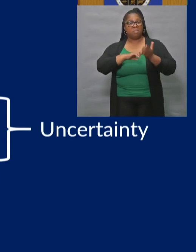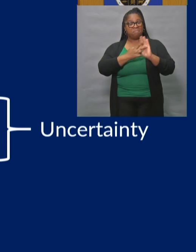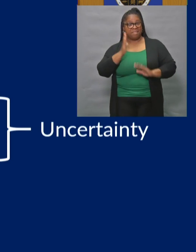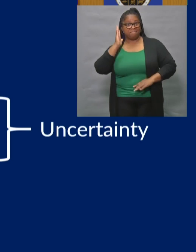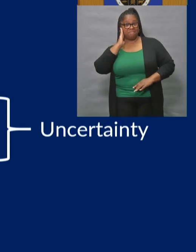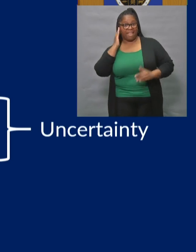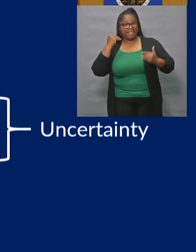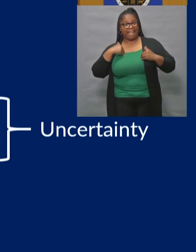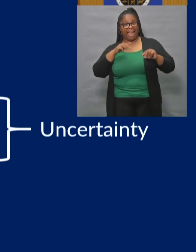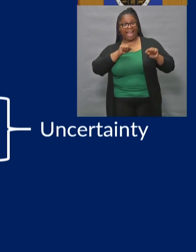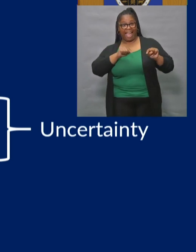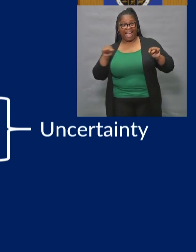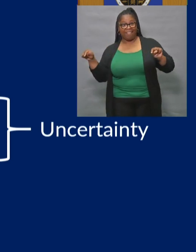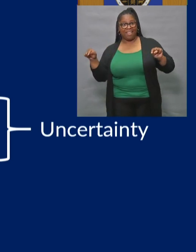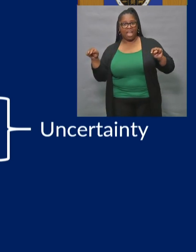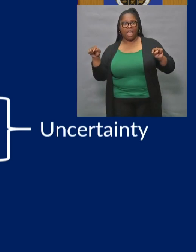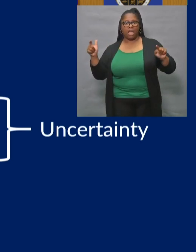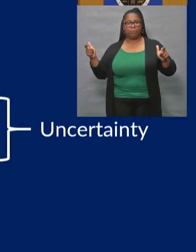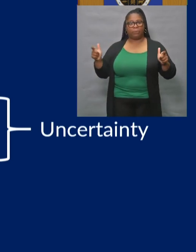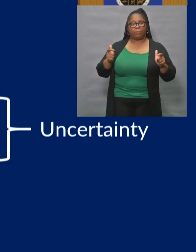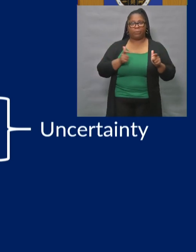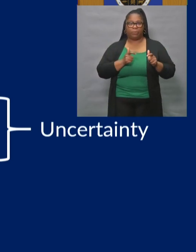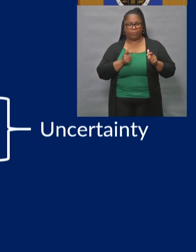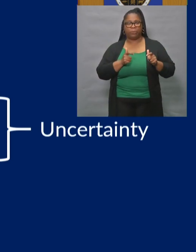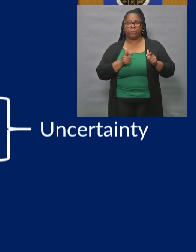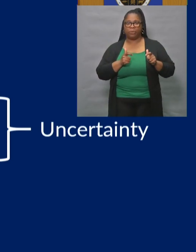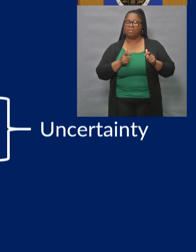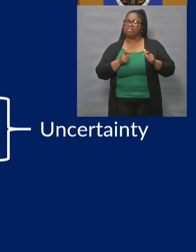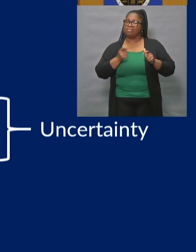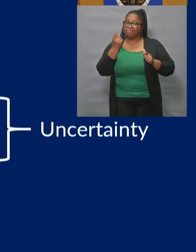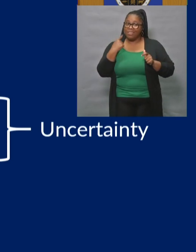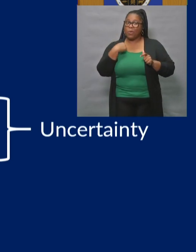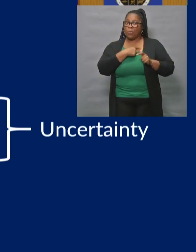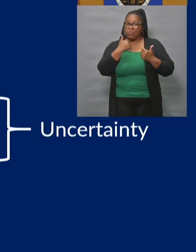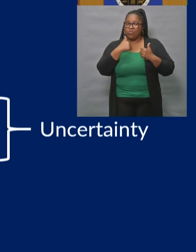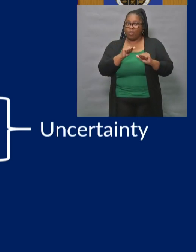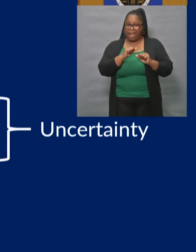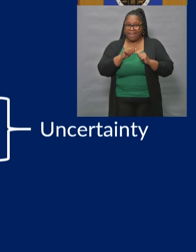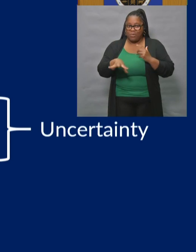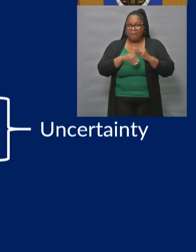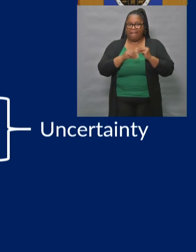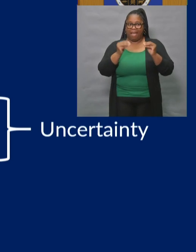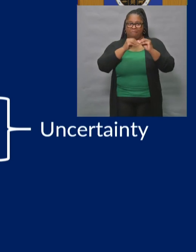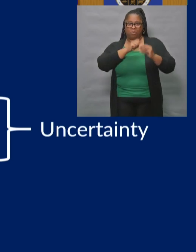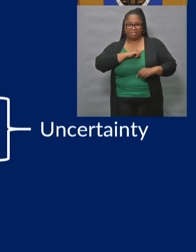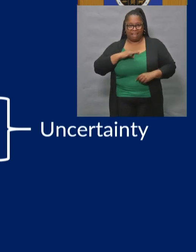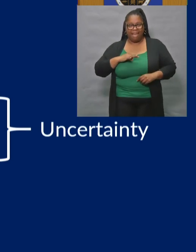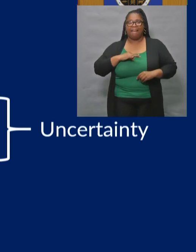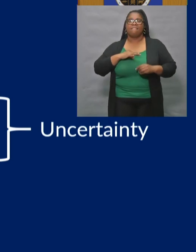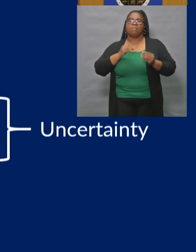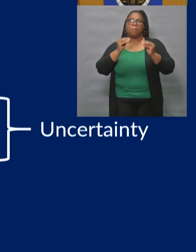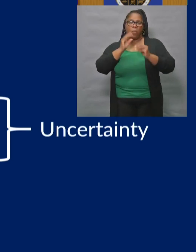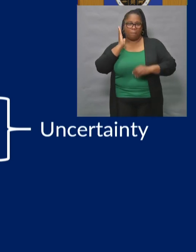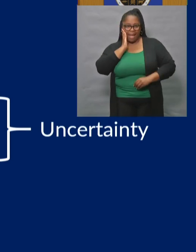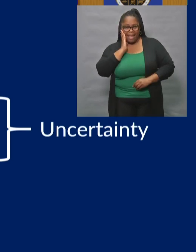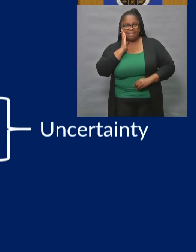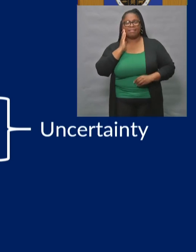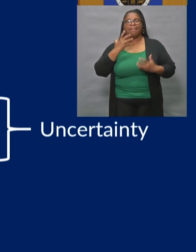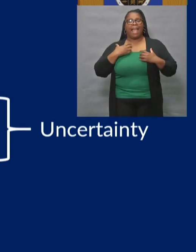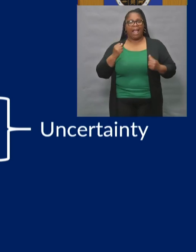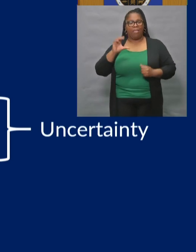capacity, even though at the same time we're working on steps to increase staffing pipelines, such as some of the work that the state has done with the Health Corps